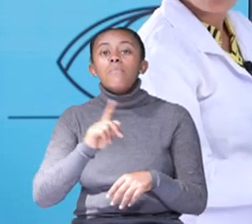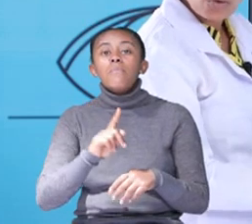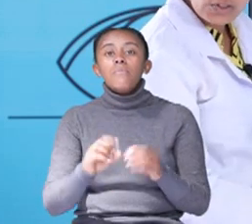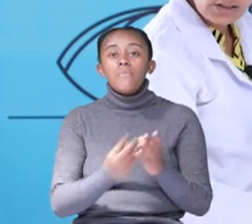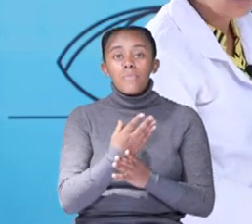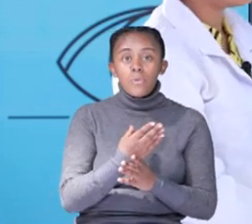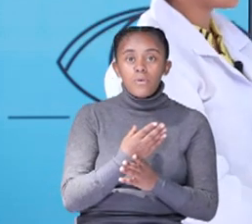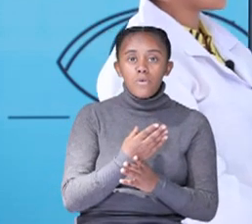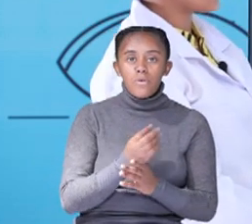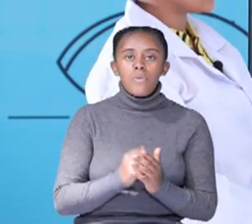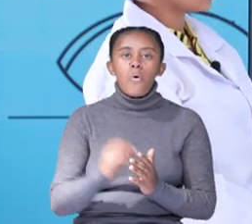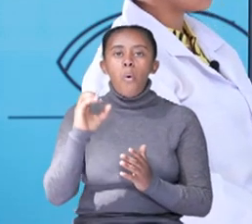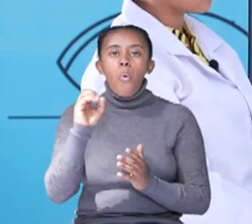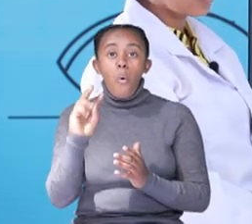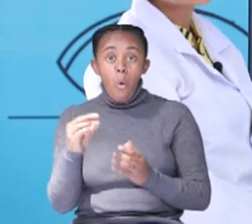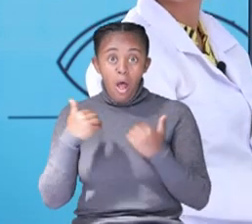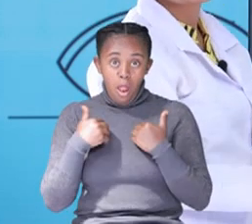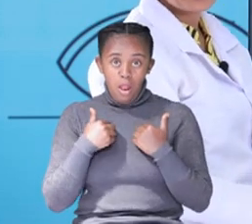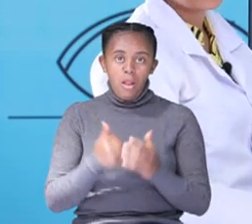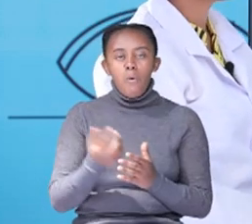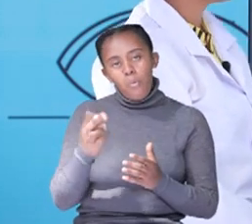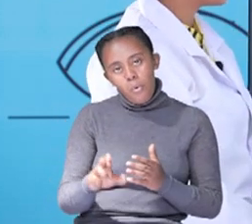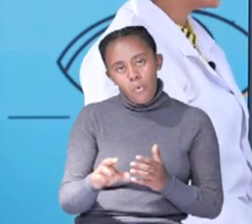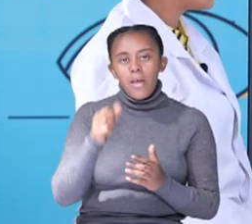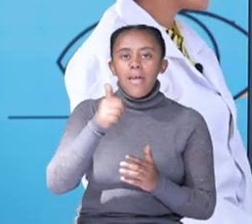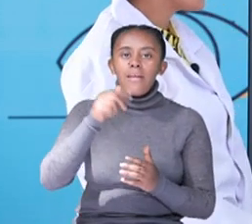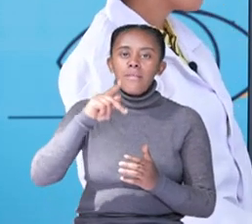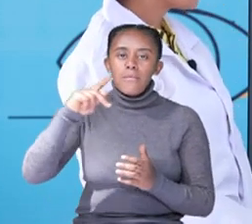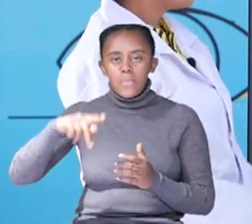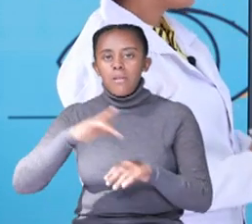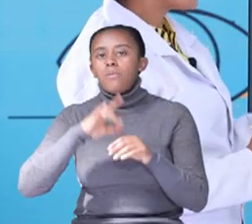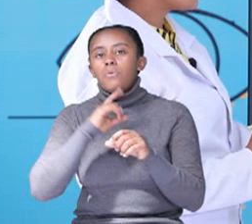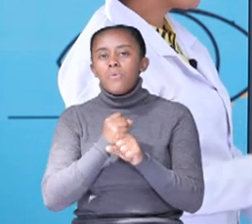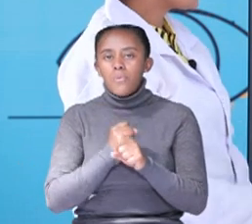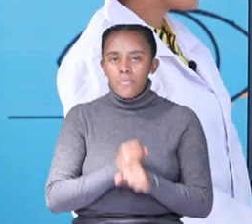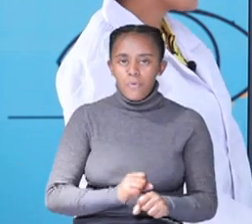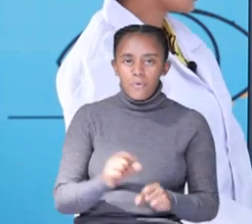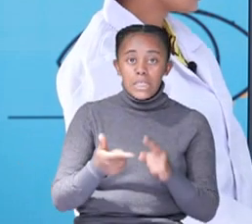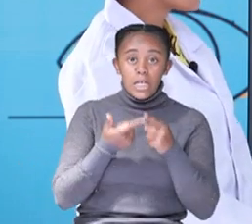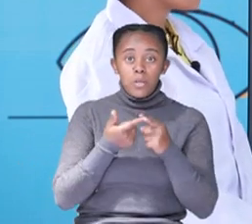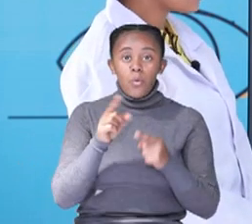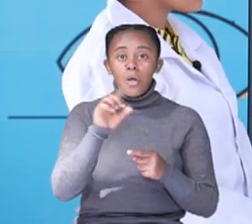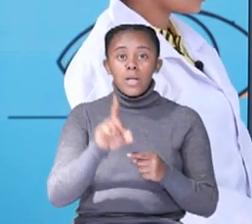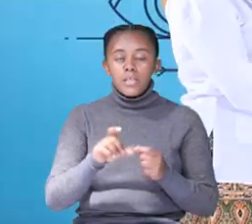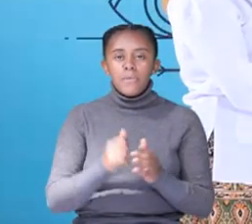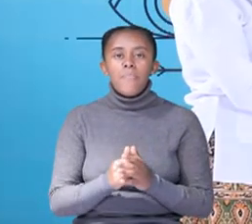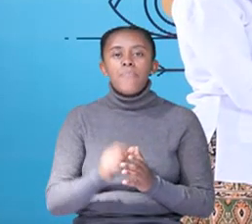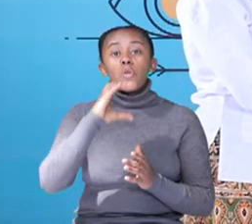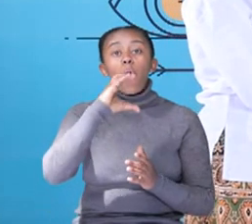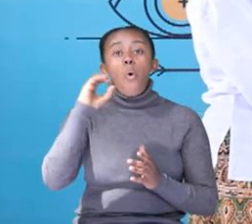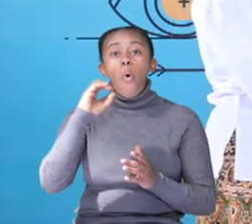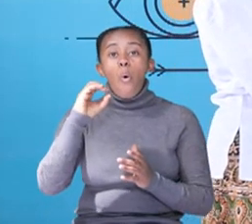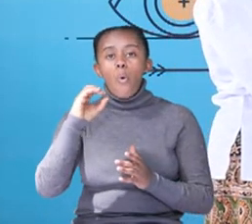by oxidative phosphorylation or by ATP synthase. The second question says coenzymes